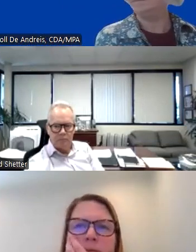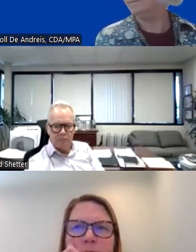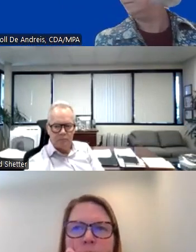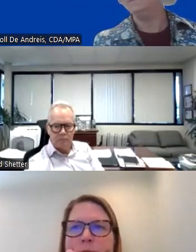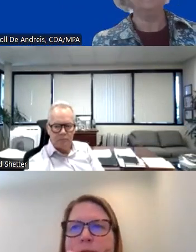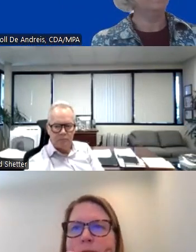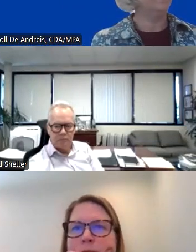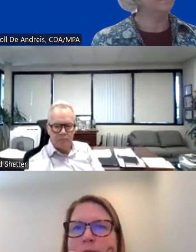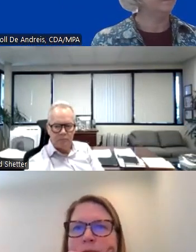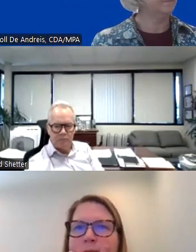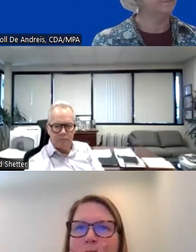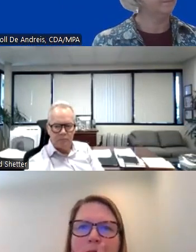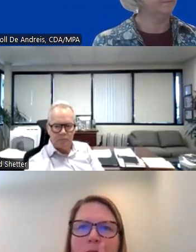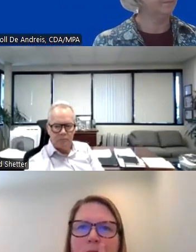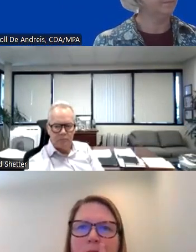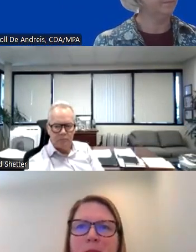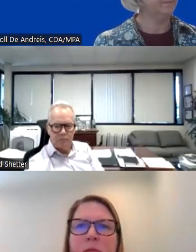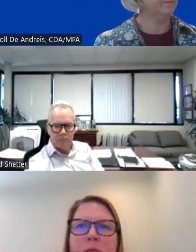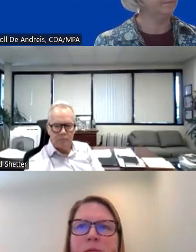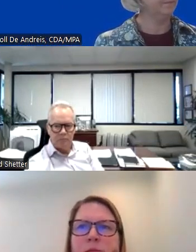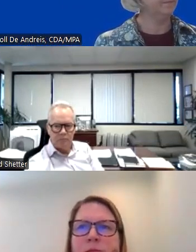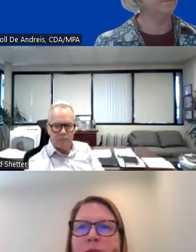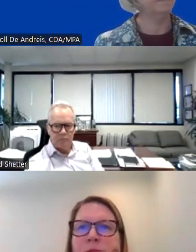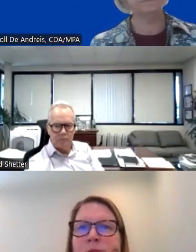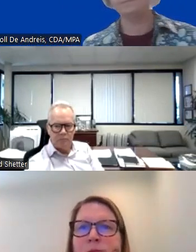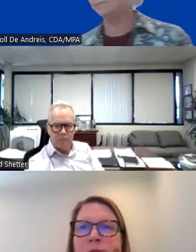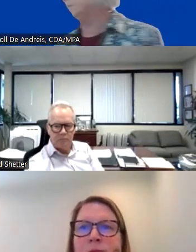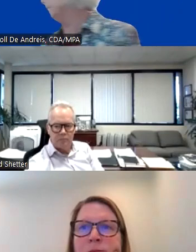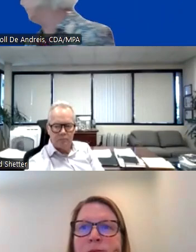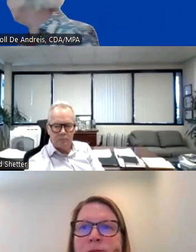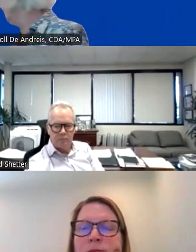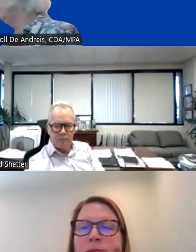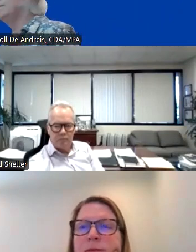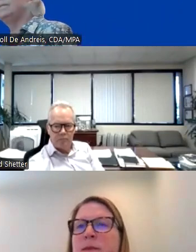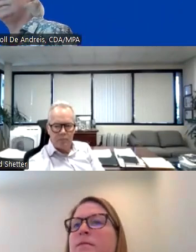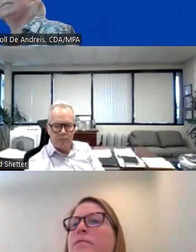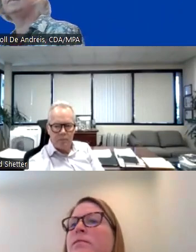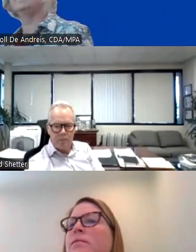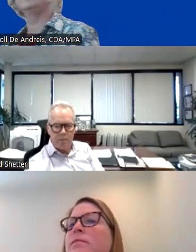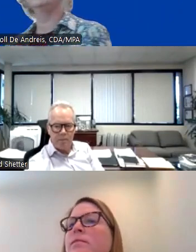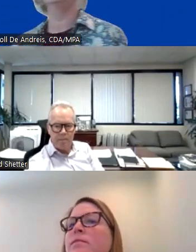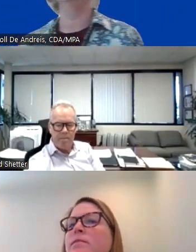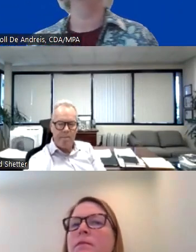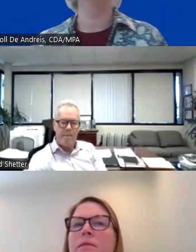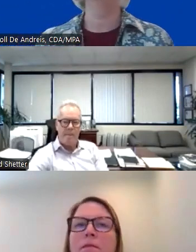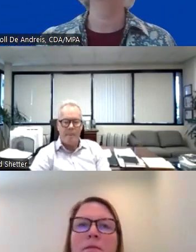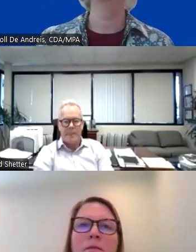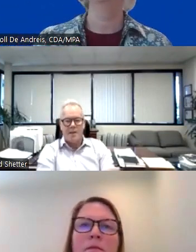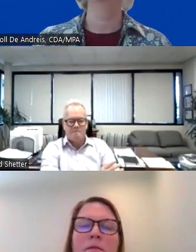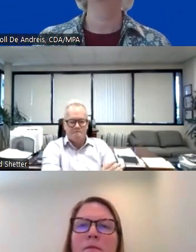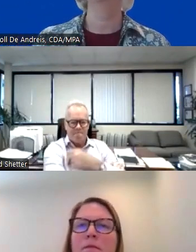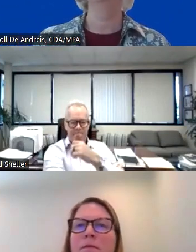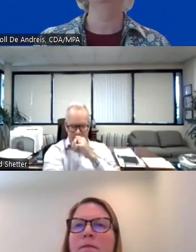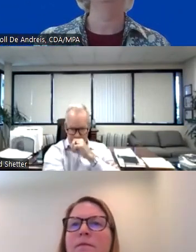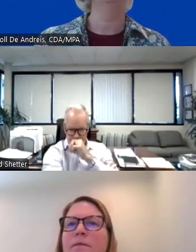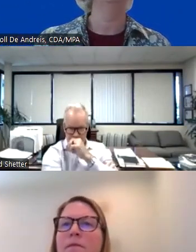avenues where it's easier for people like myself to call a phone number or